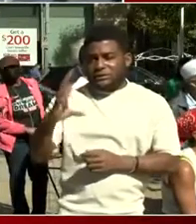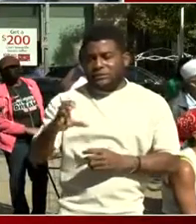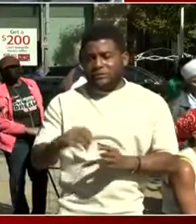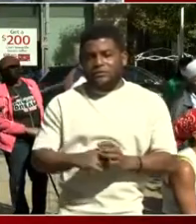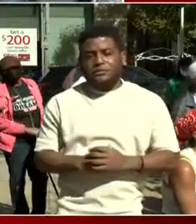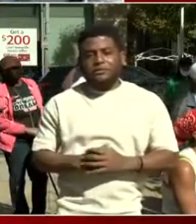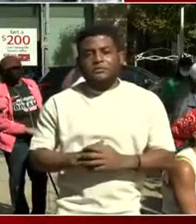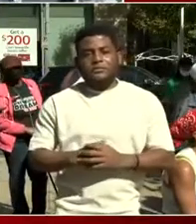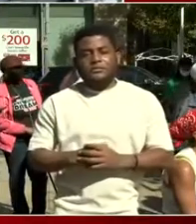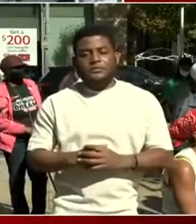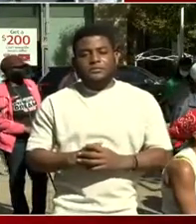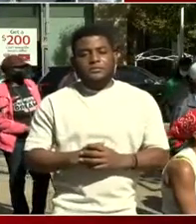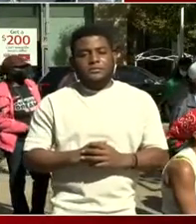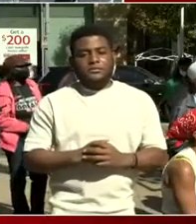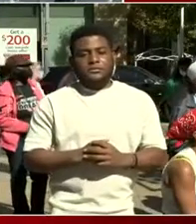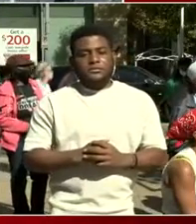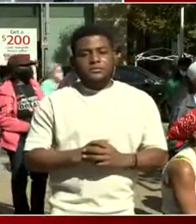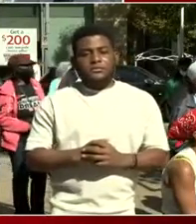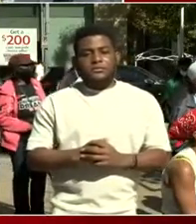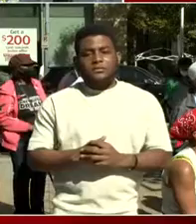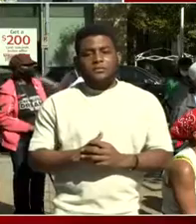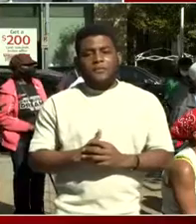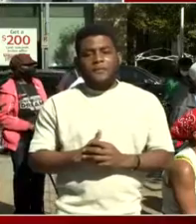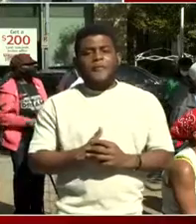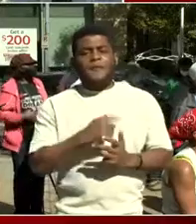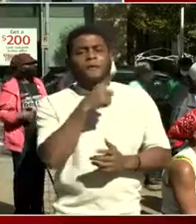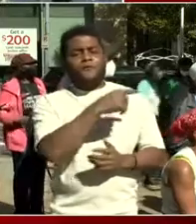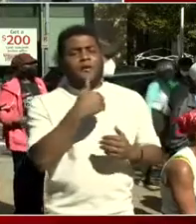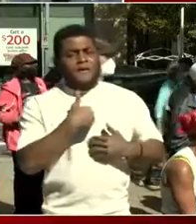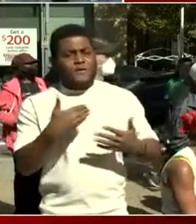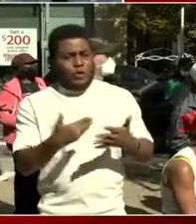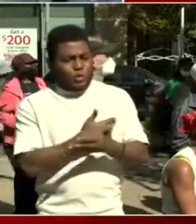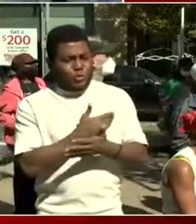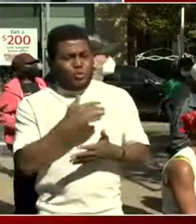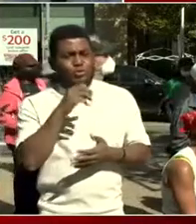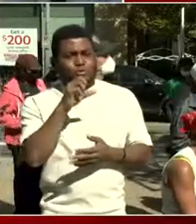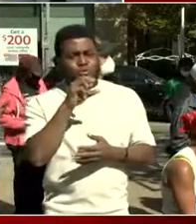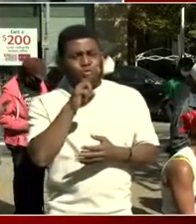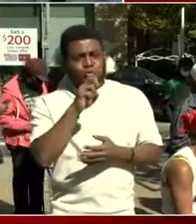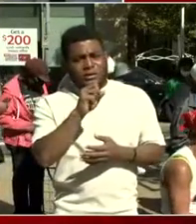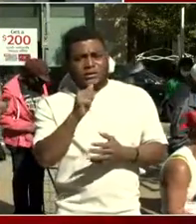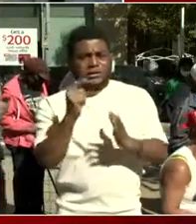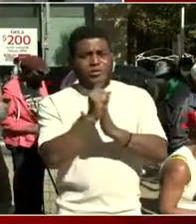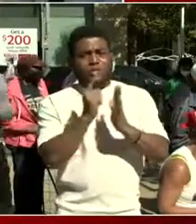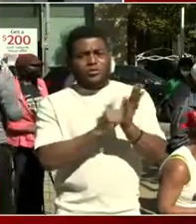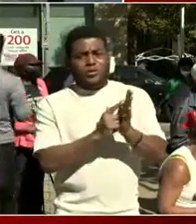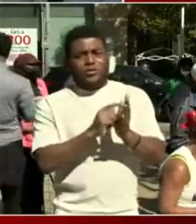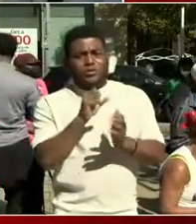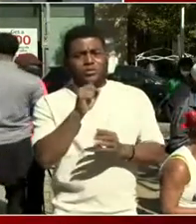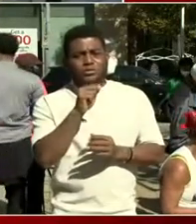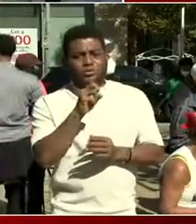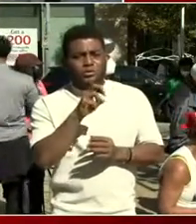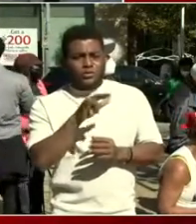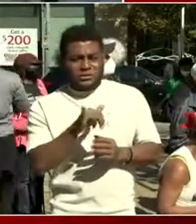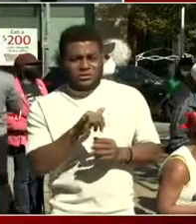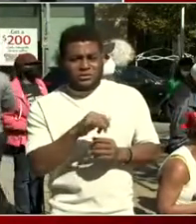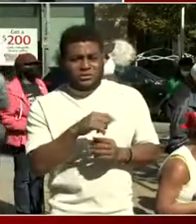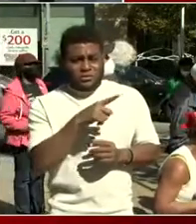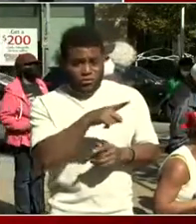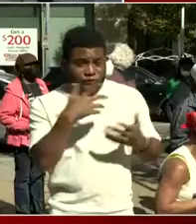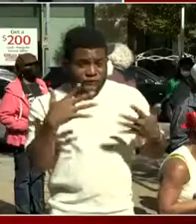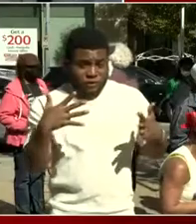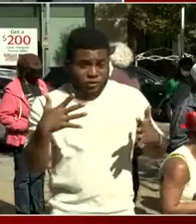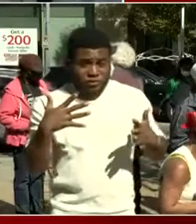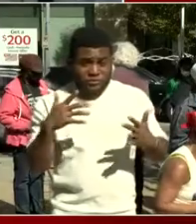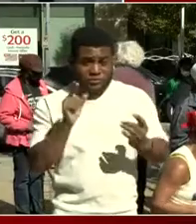mayor. You have a new U.S. attorney coming in a couple of weeks. Have you met with this new U.S. attorney, and are you going to continue